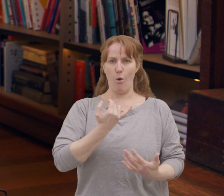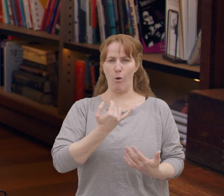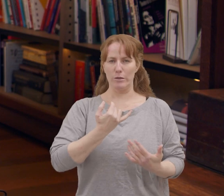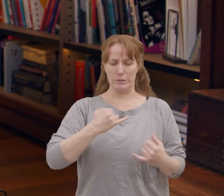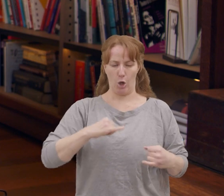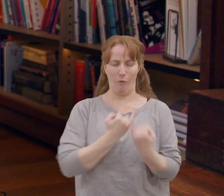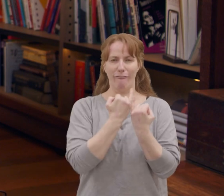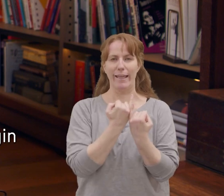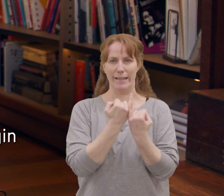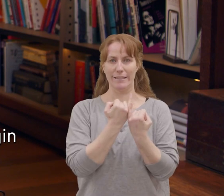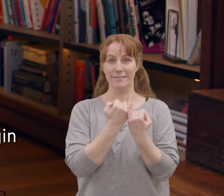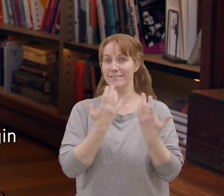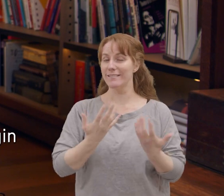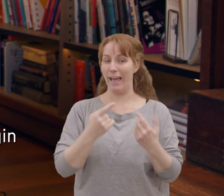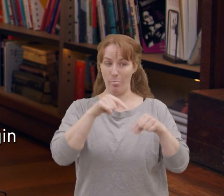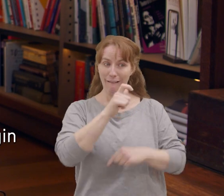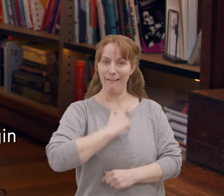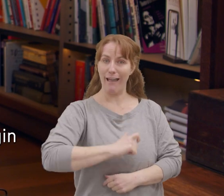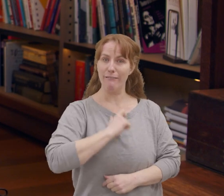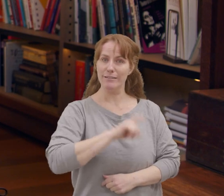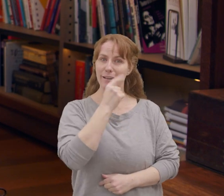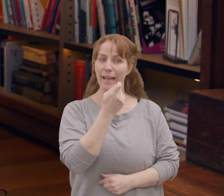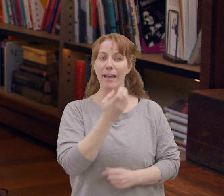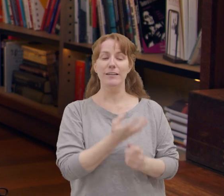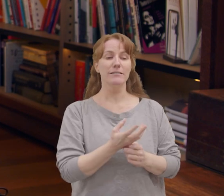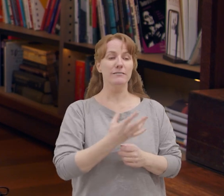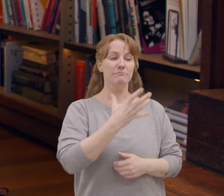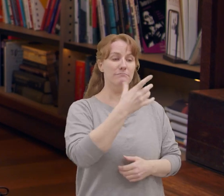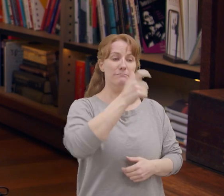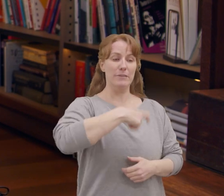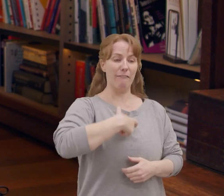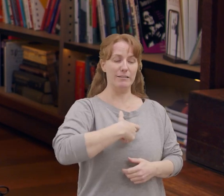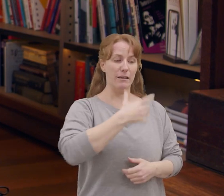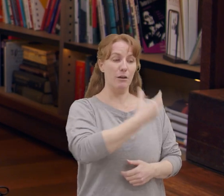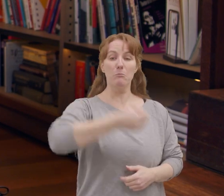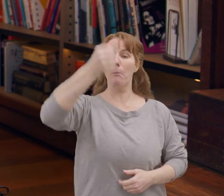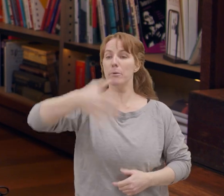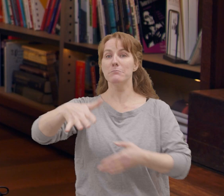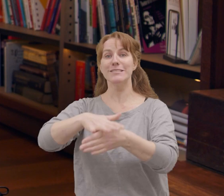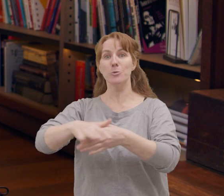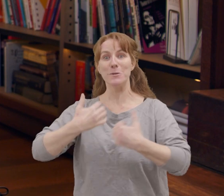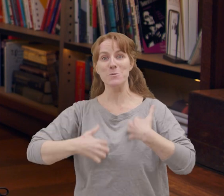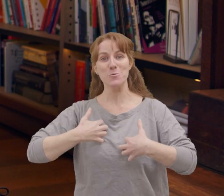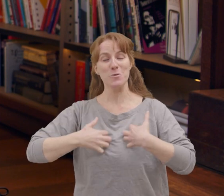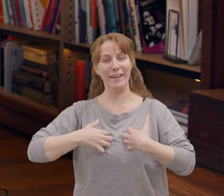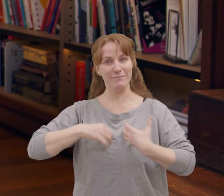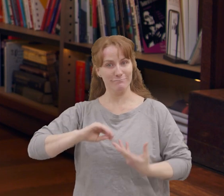and conflict. Now you can take this character and begin putting them in interesting situations that might create a story.